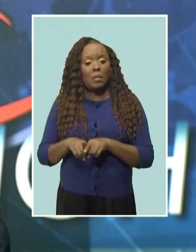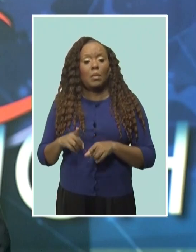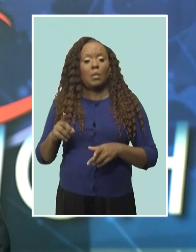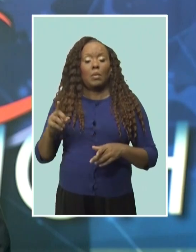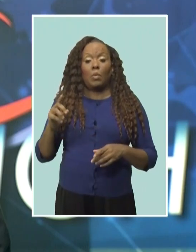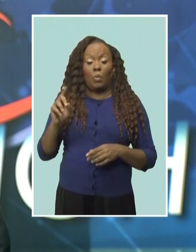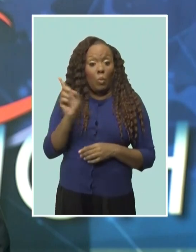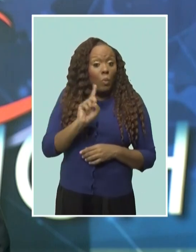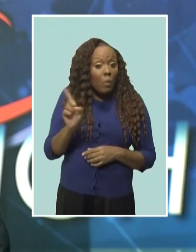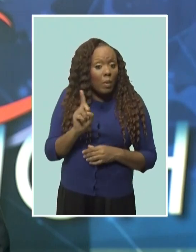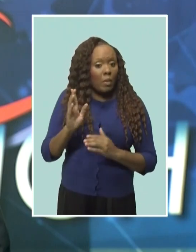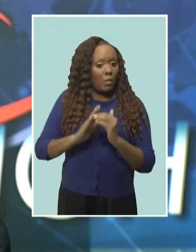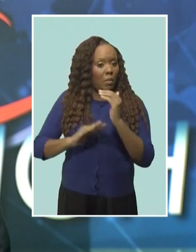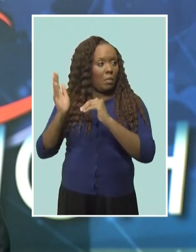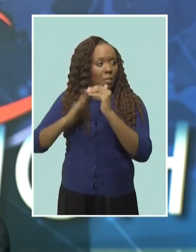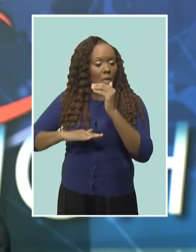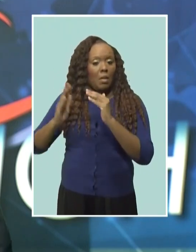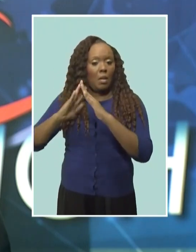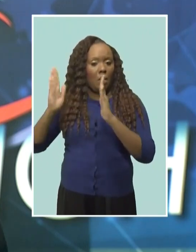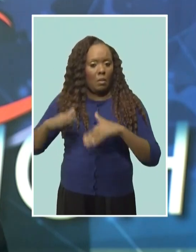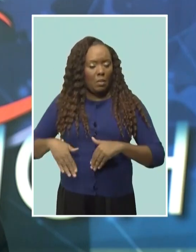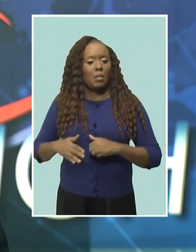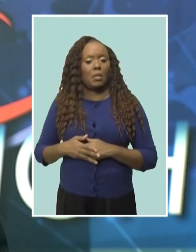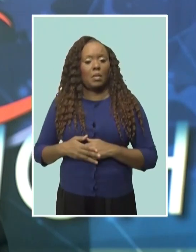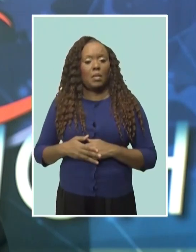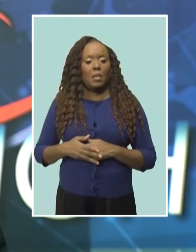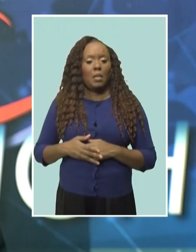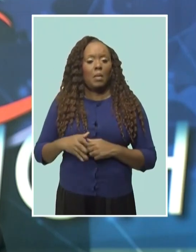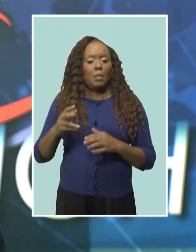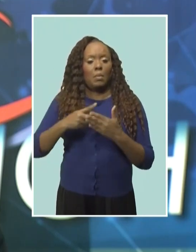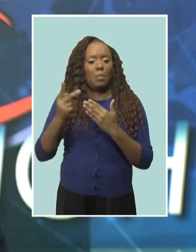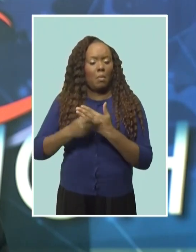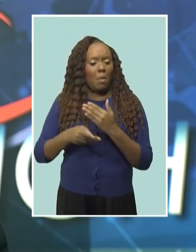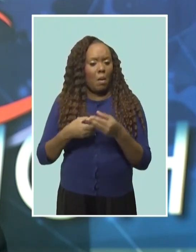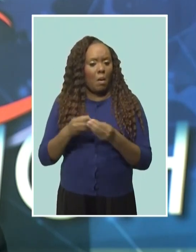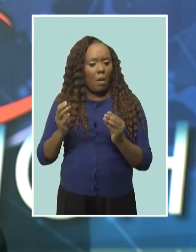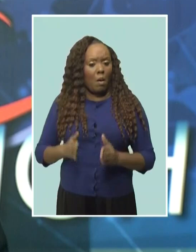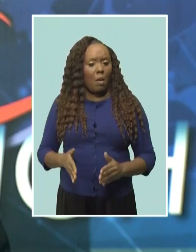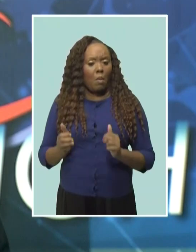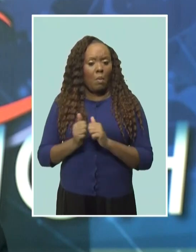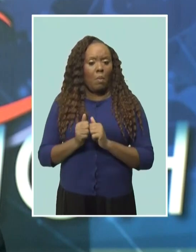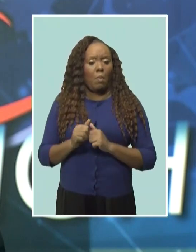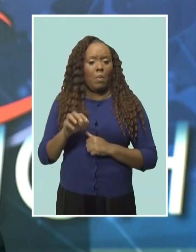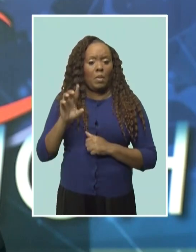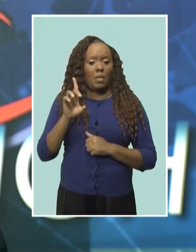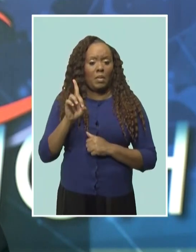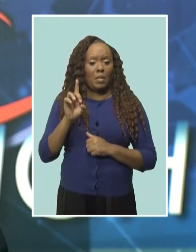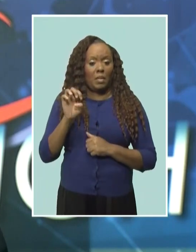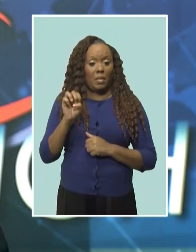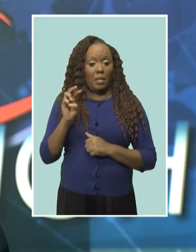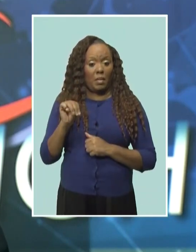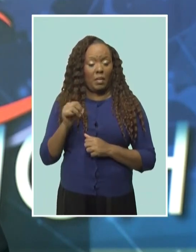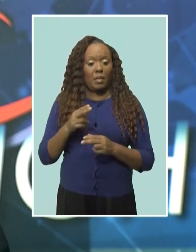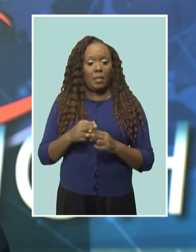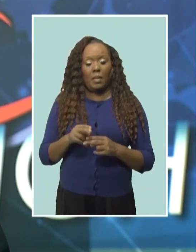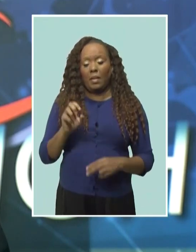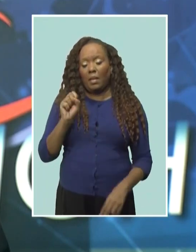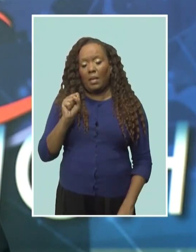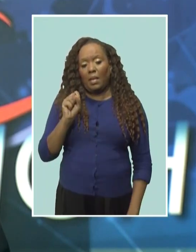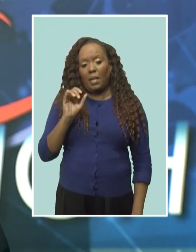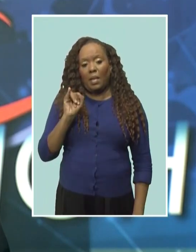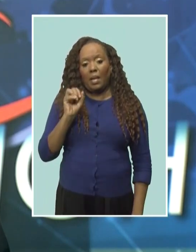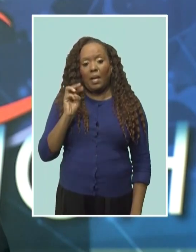are built in an effort to minimize the damage caused by severe weather. Program Officer with the Department of Emergency Management,